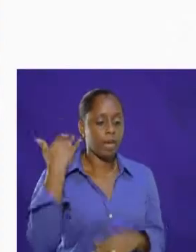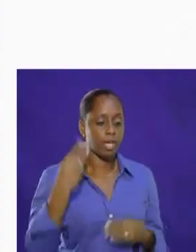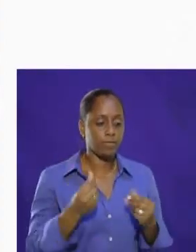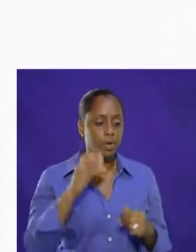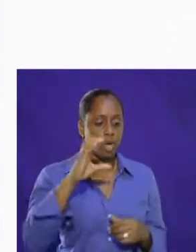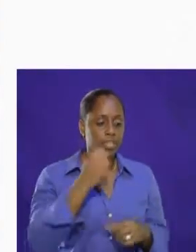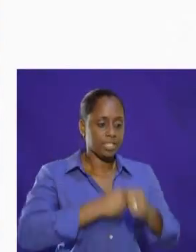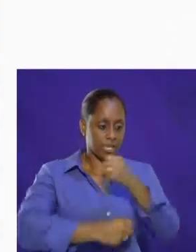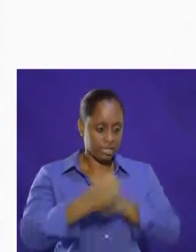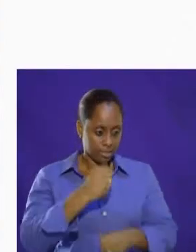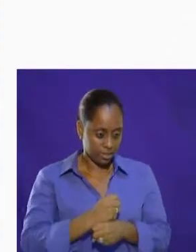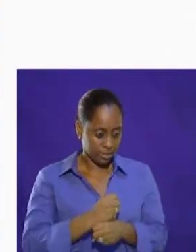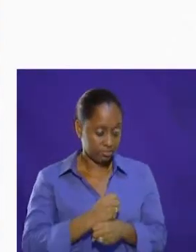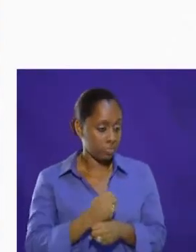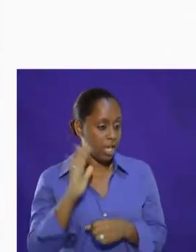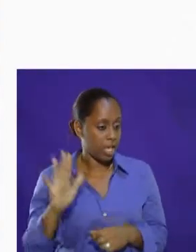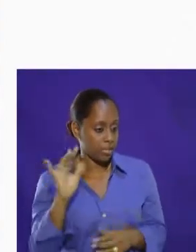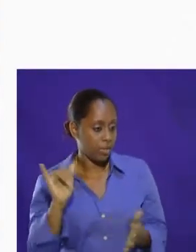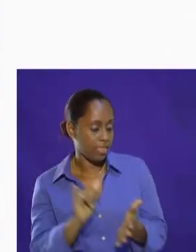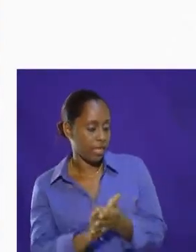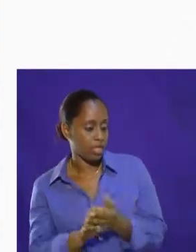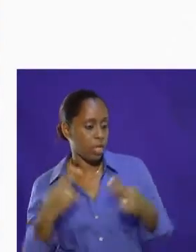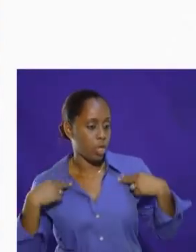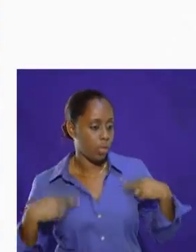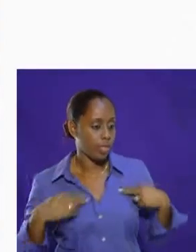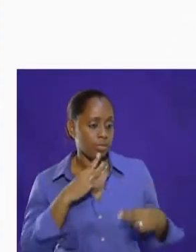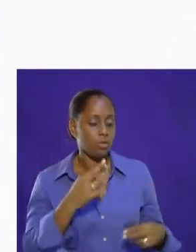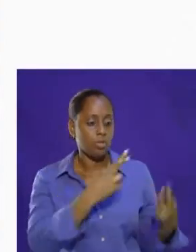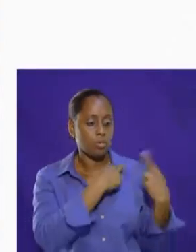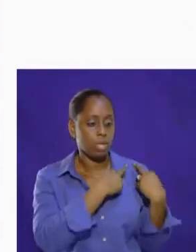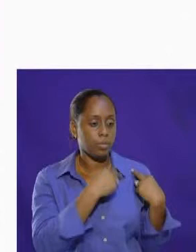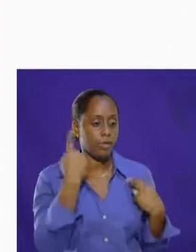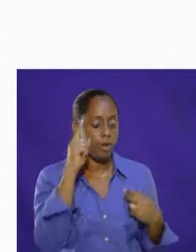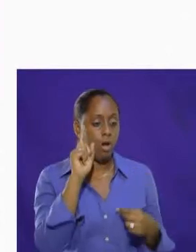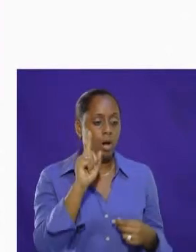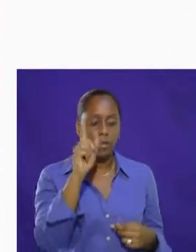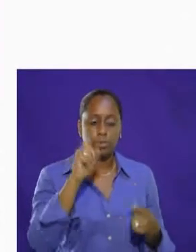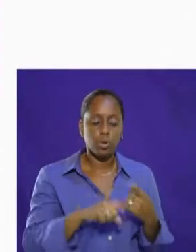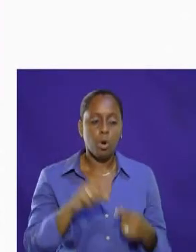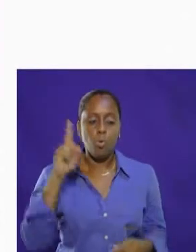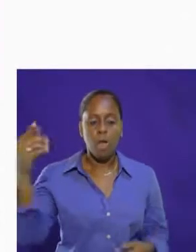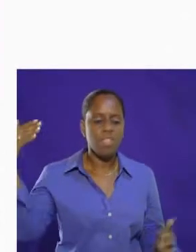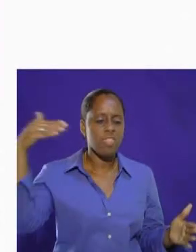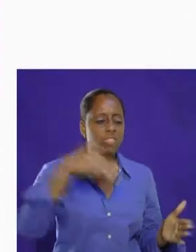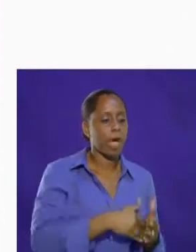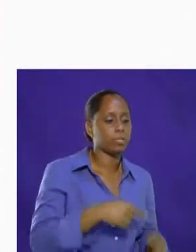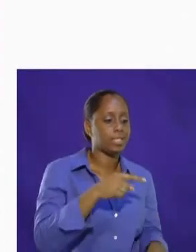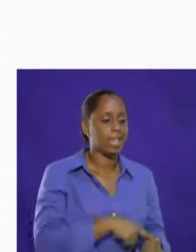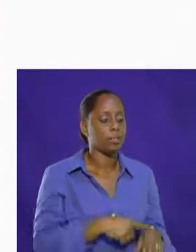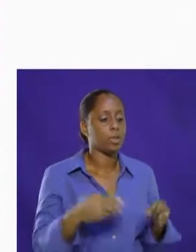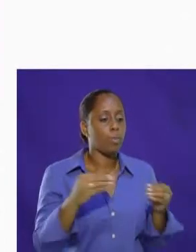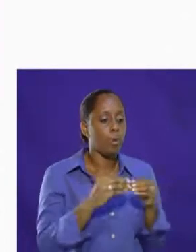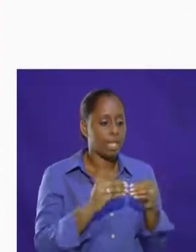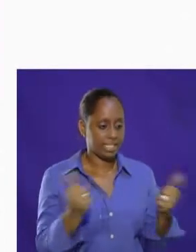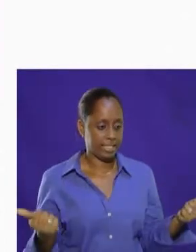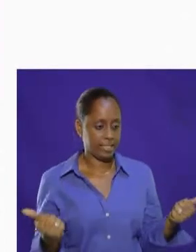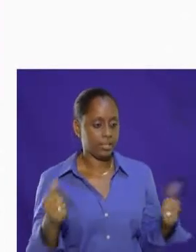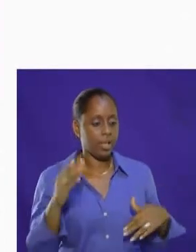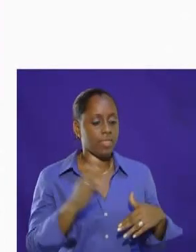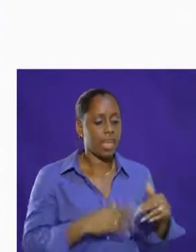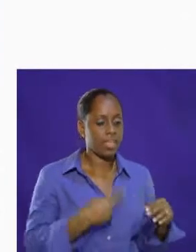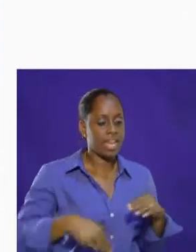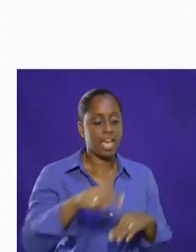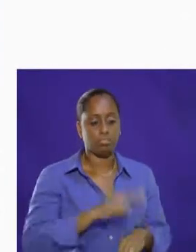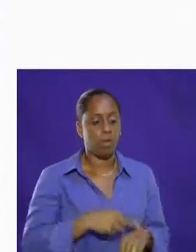Over the past few hundred years, it is estimated that humans have been responsible for up to 1,000 times